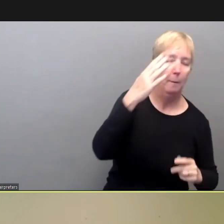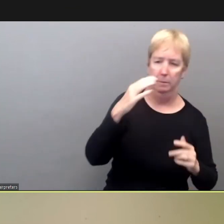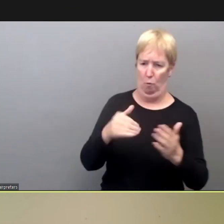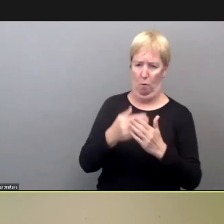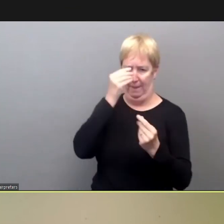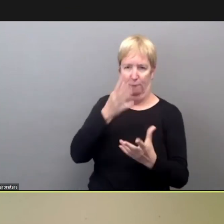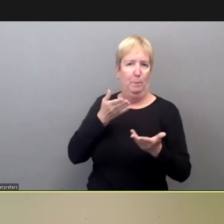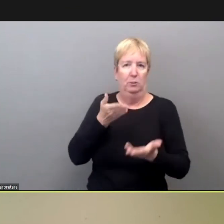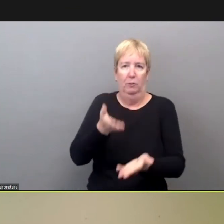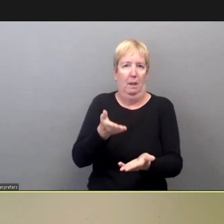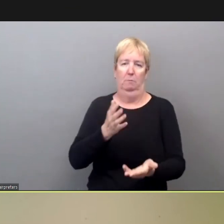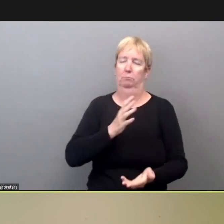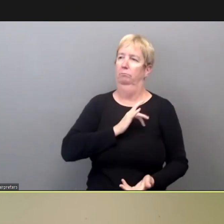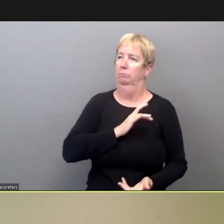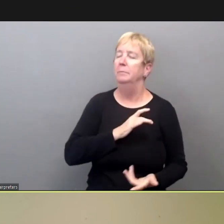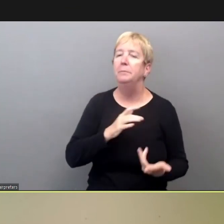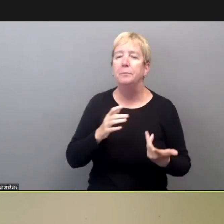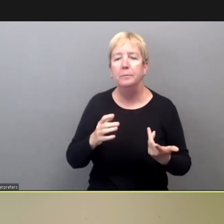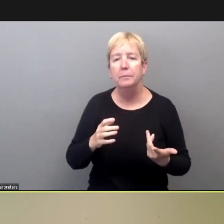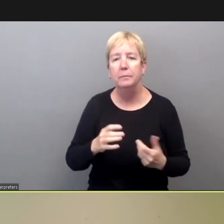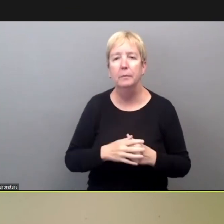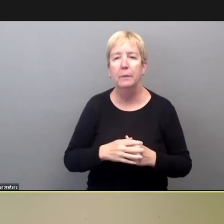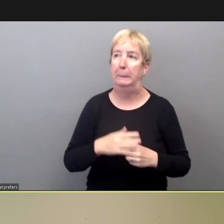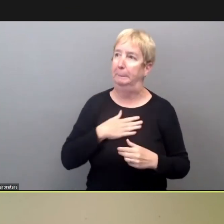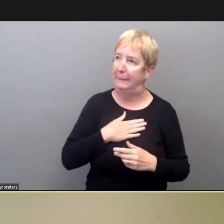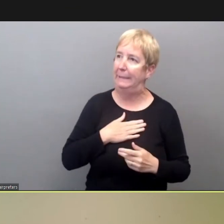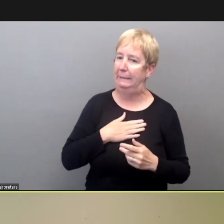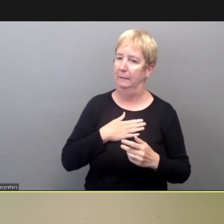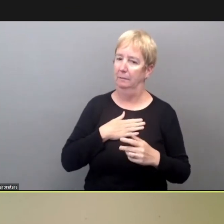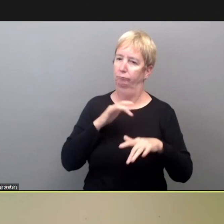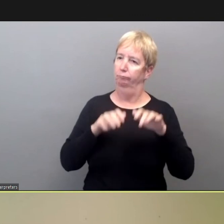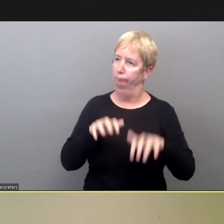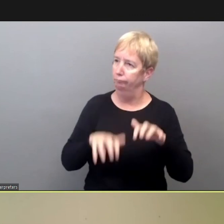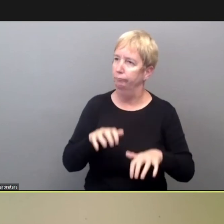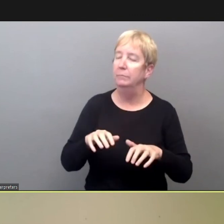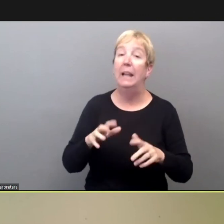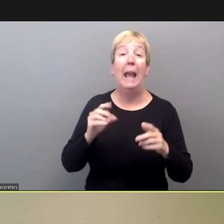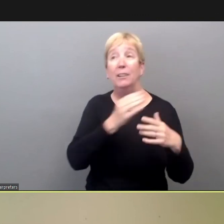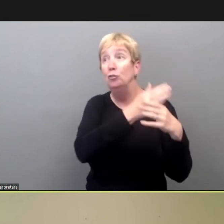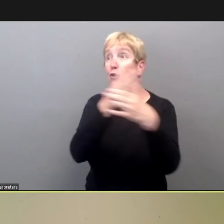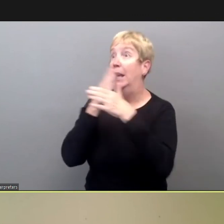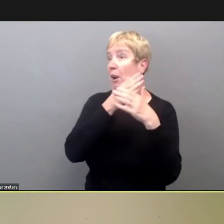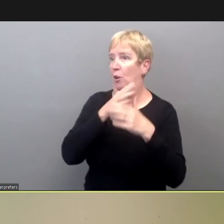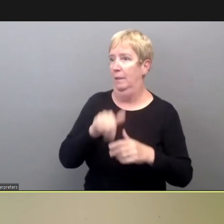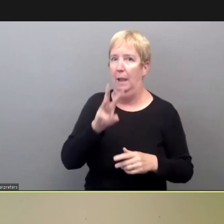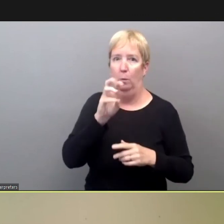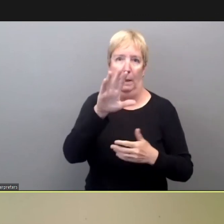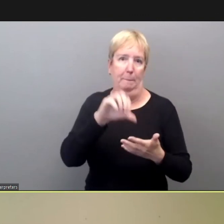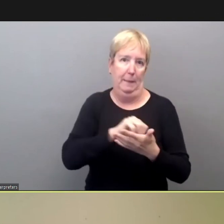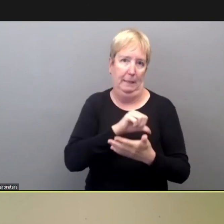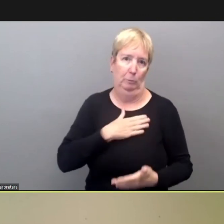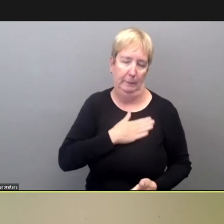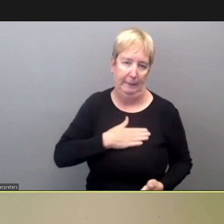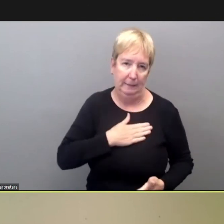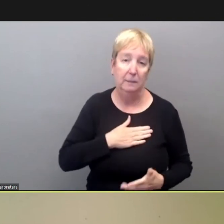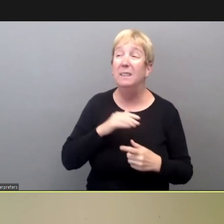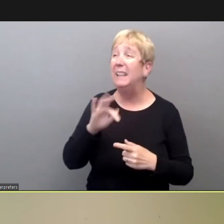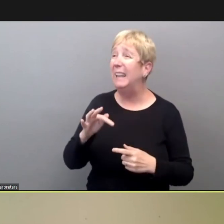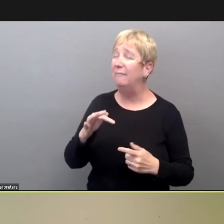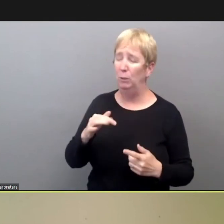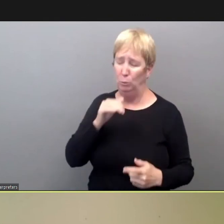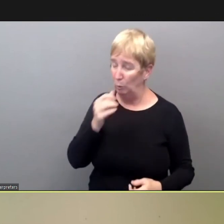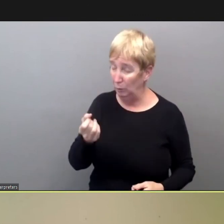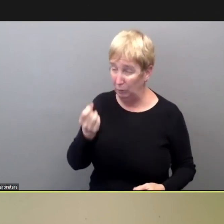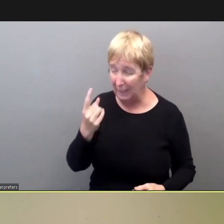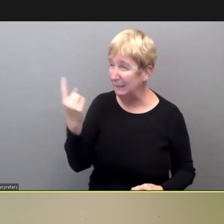looking at. So please visit the site, share broadly, and if you have any questions, the toll-free number